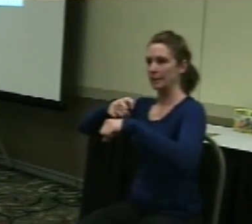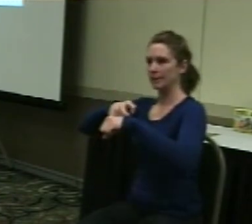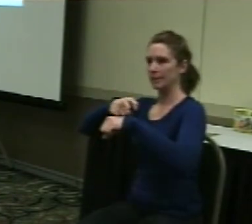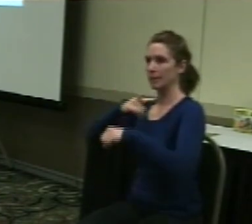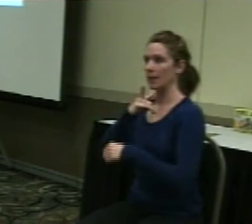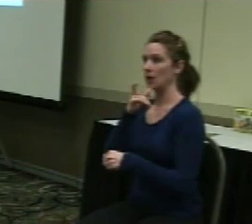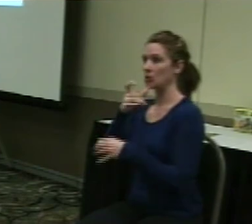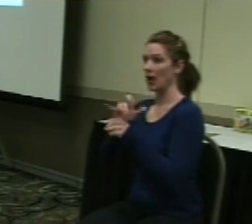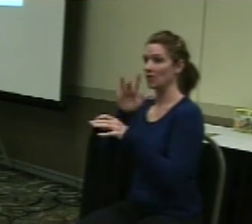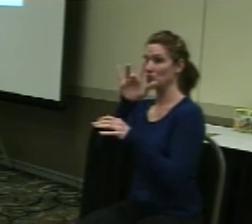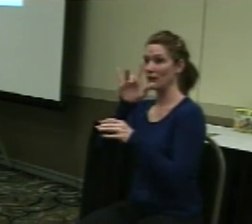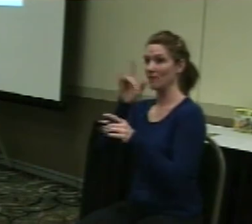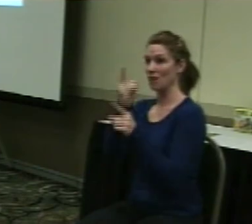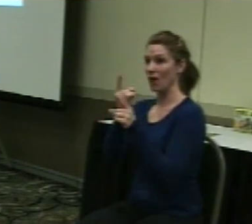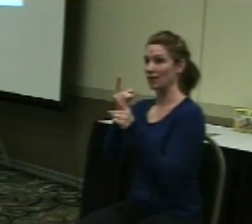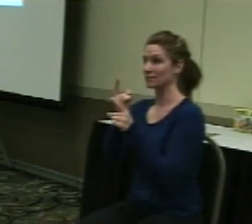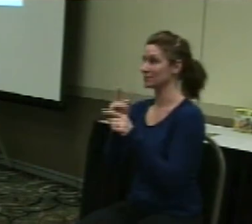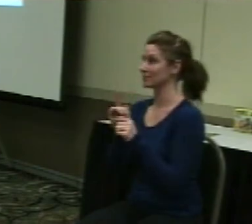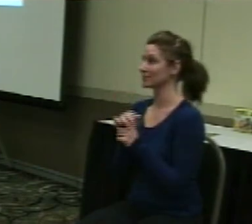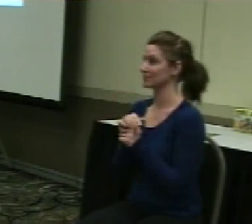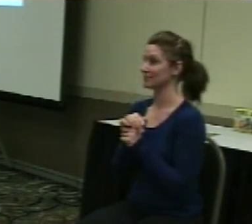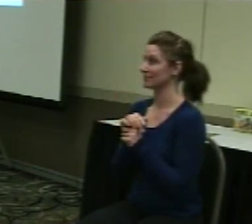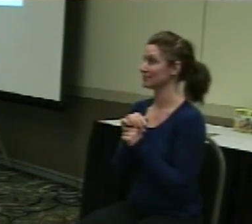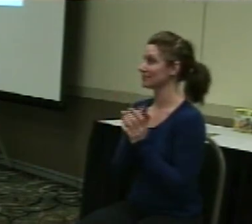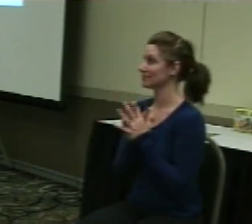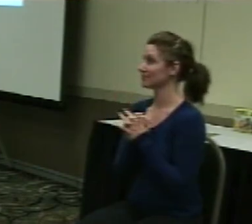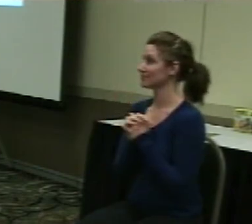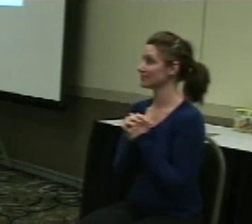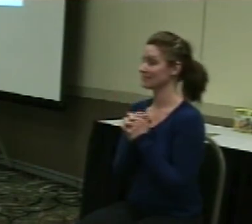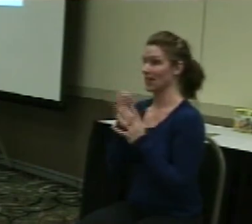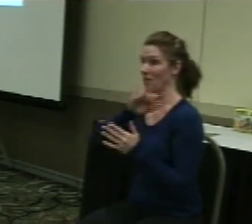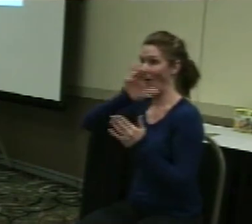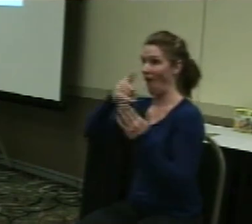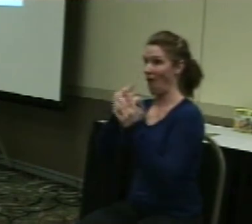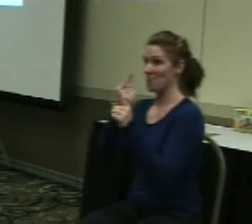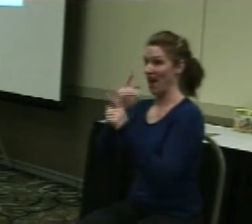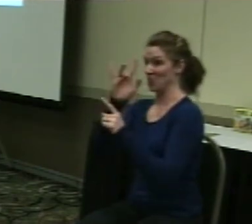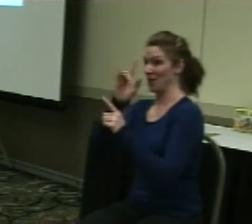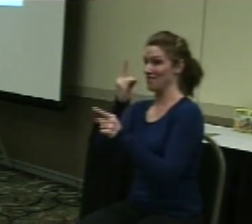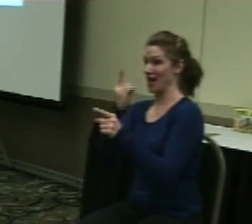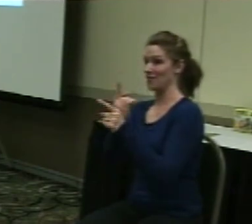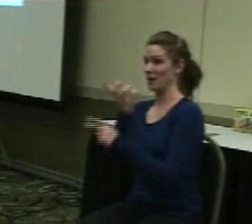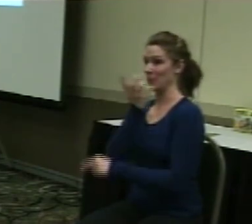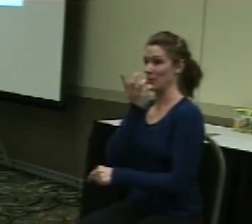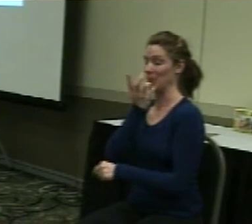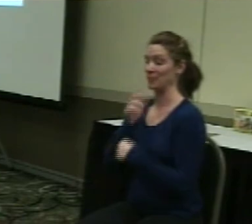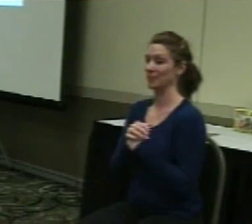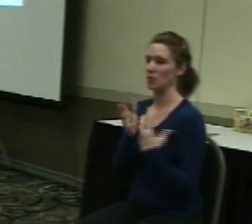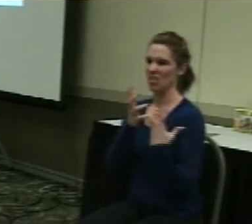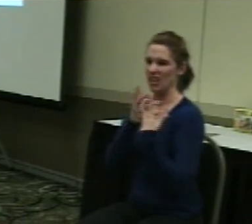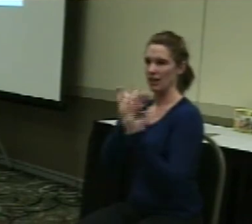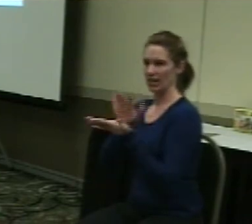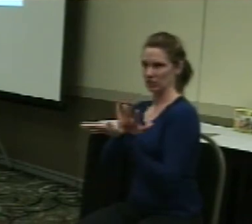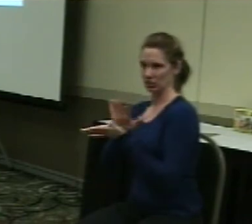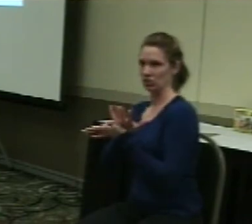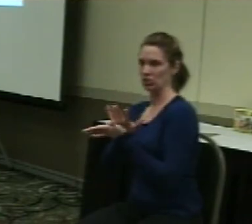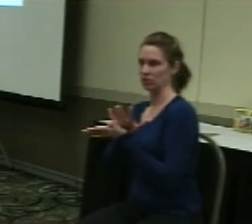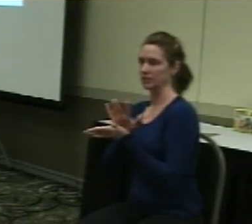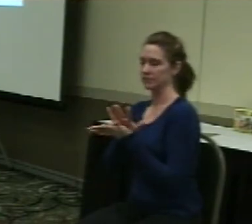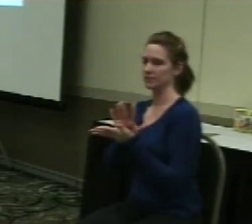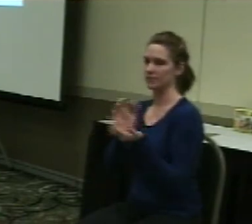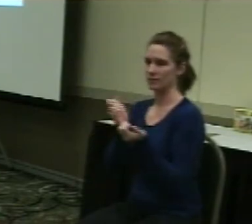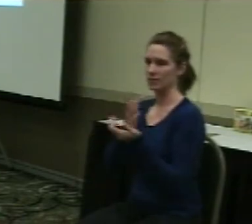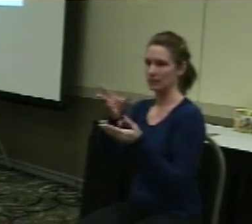got 25 out of 25? Wouldn't that be a marathon if you could actually get them all right? I mean, accordance with the sheet that Alberto and Todman tell